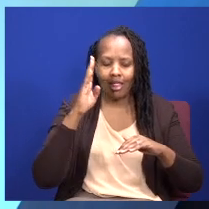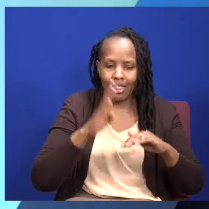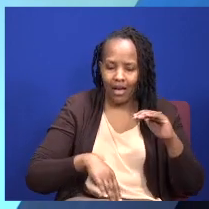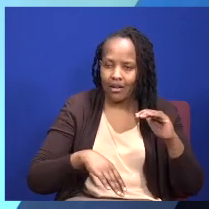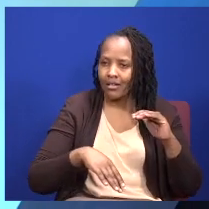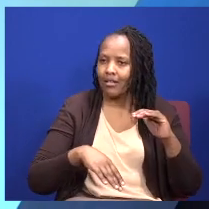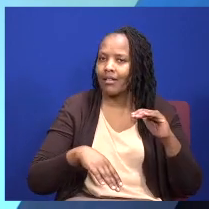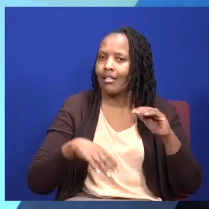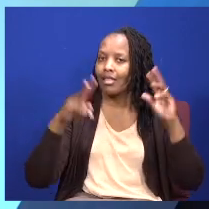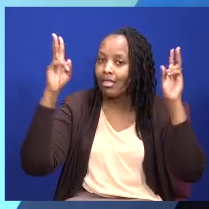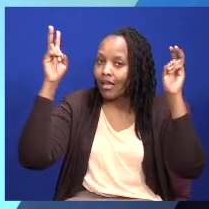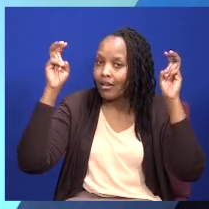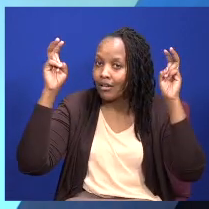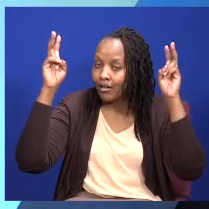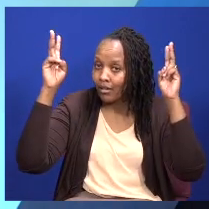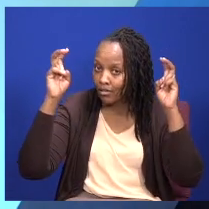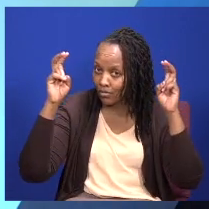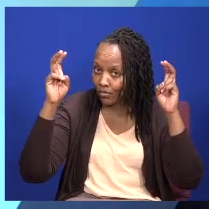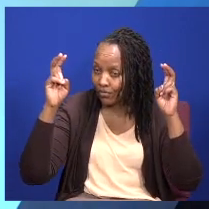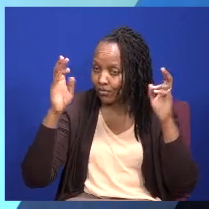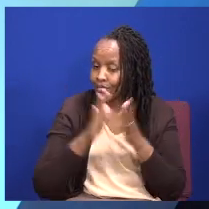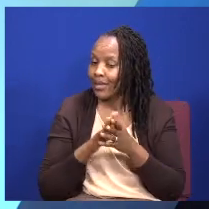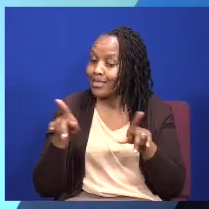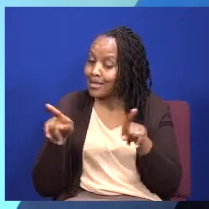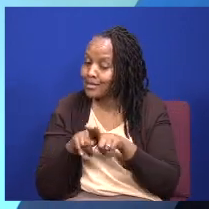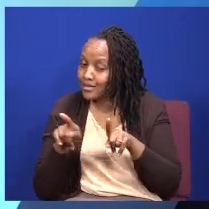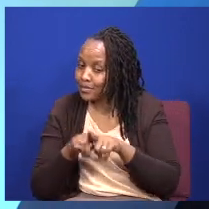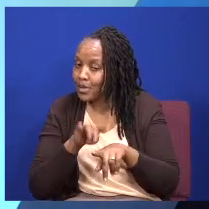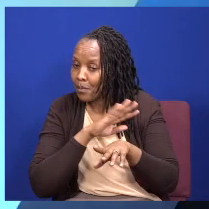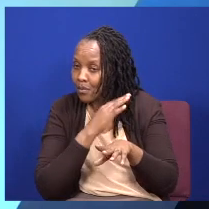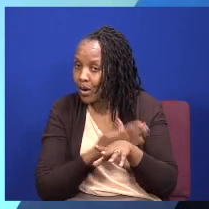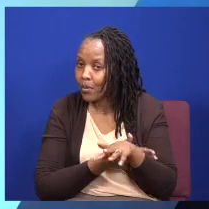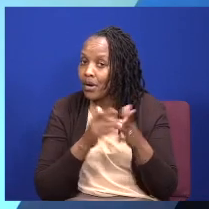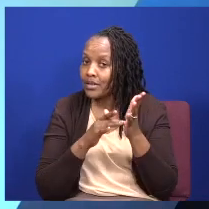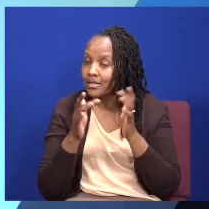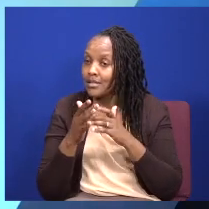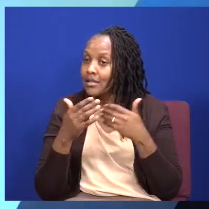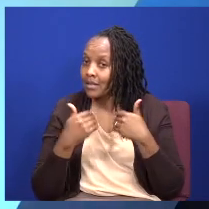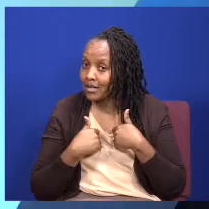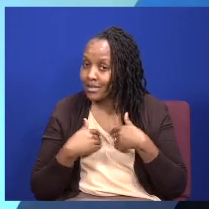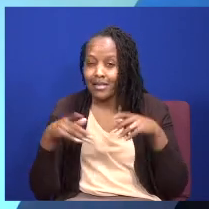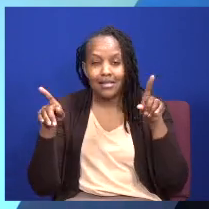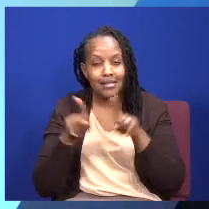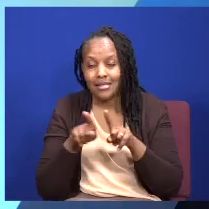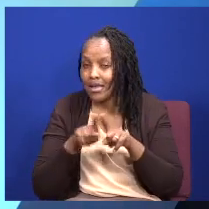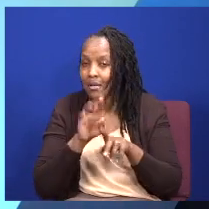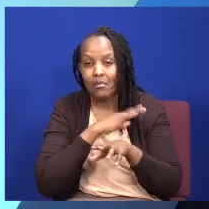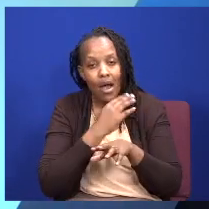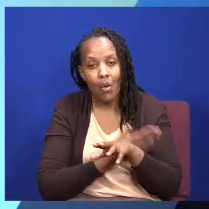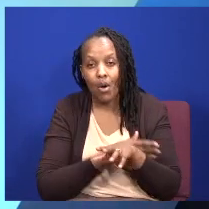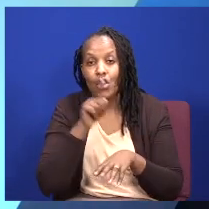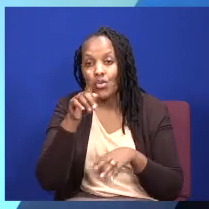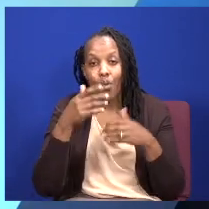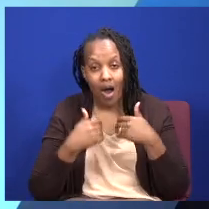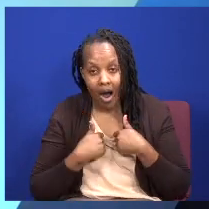same power that Jesus had when he was speaking to the evil spirit and telling it to depart is the same power you have